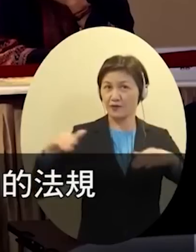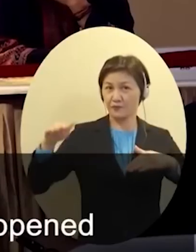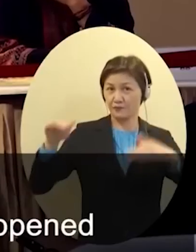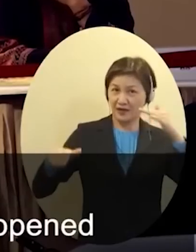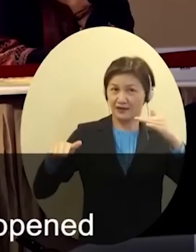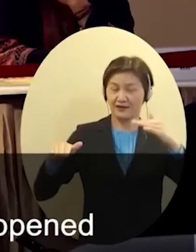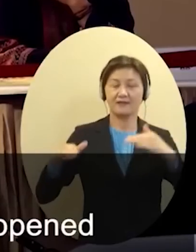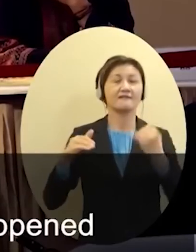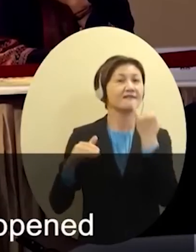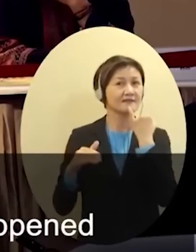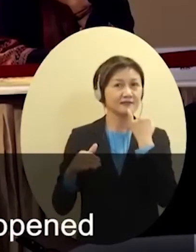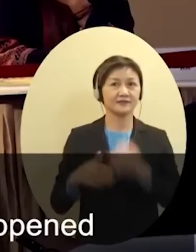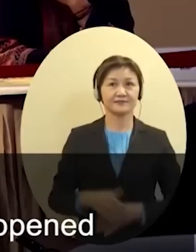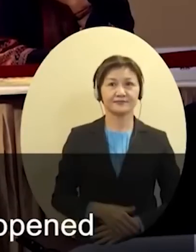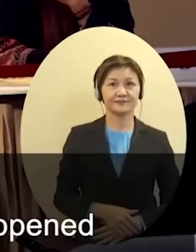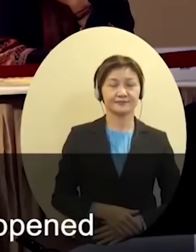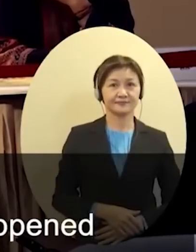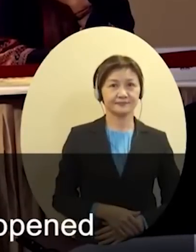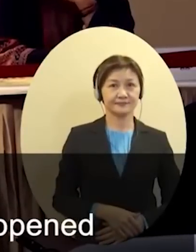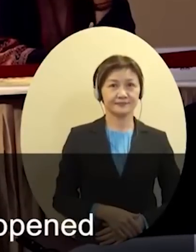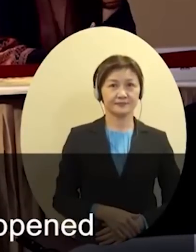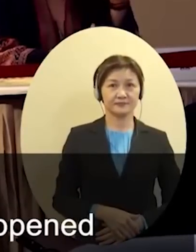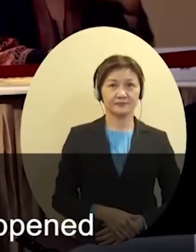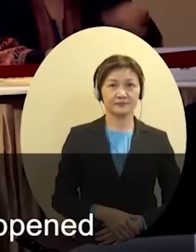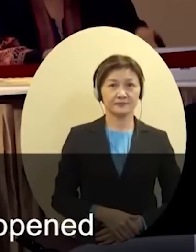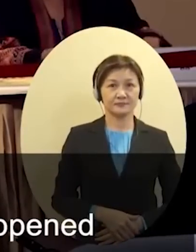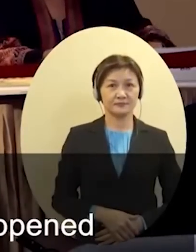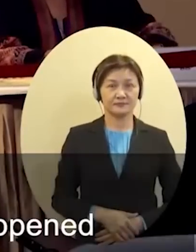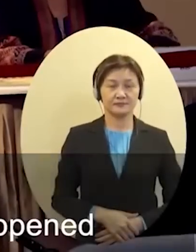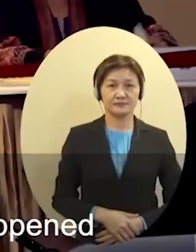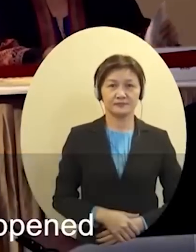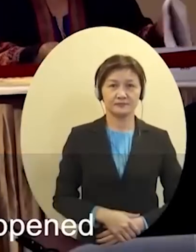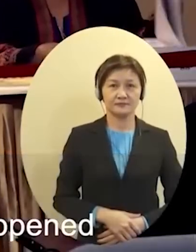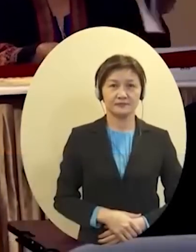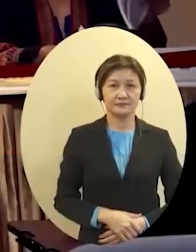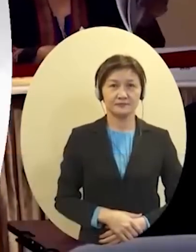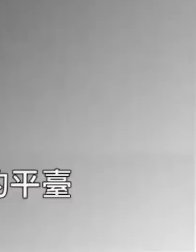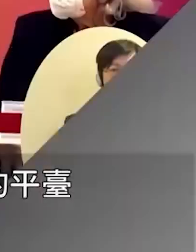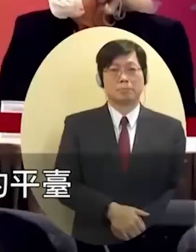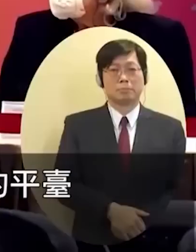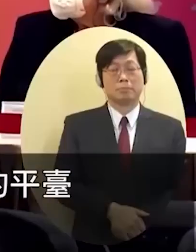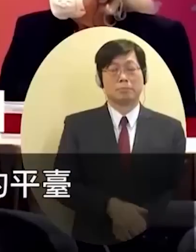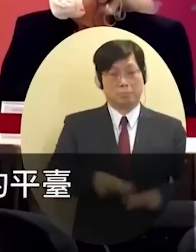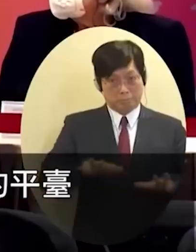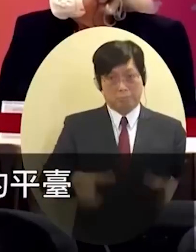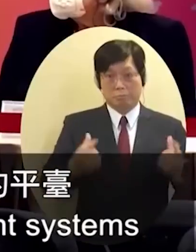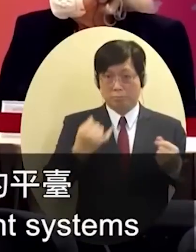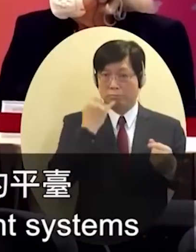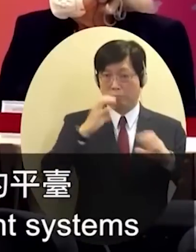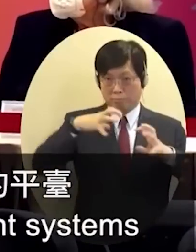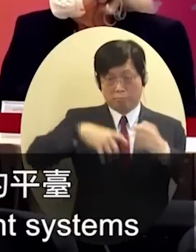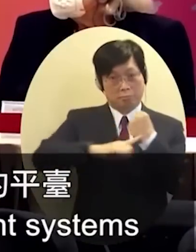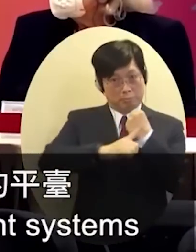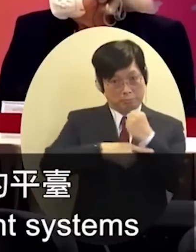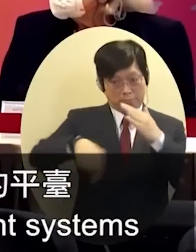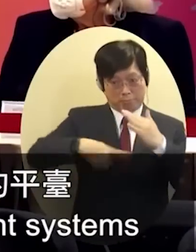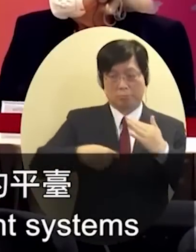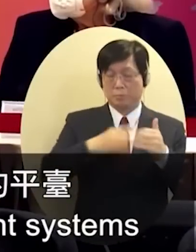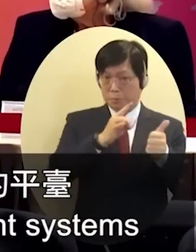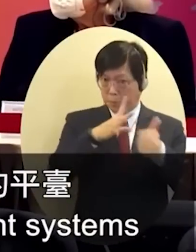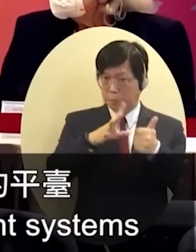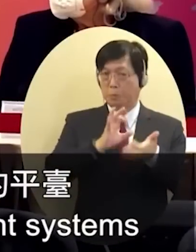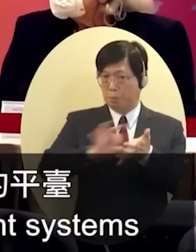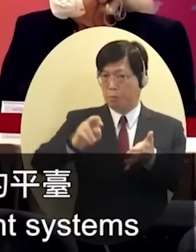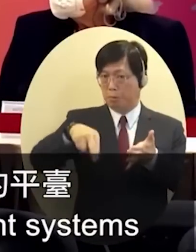with that. And it seems clear that's not what has happened. Because Taiwan